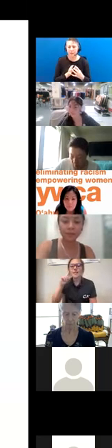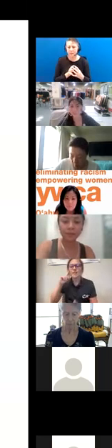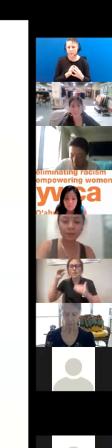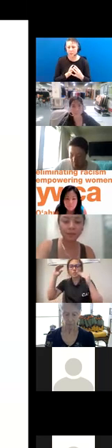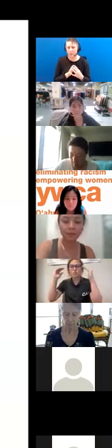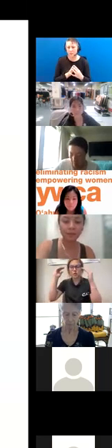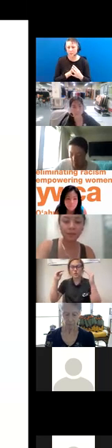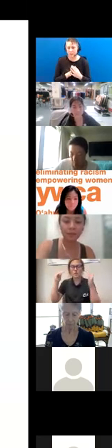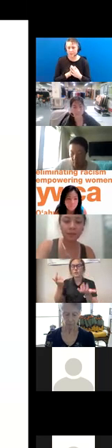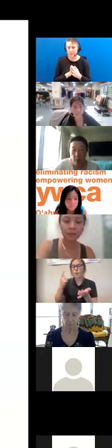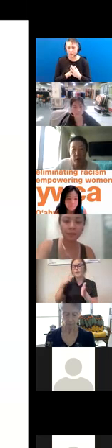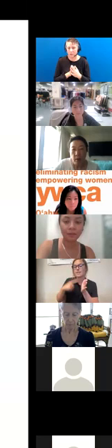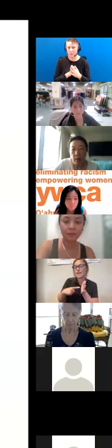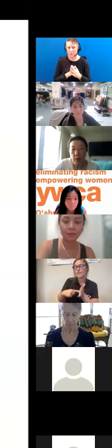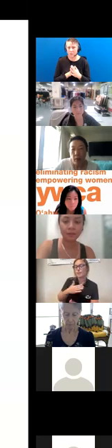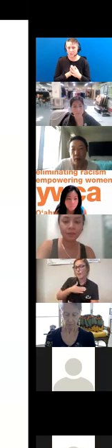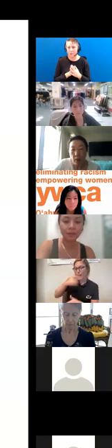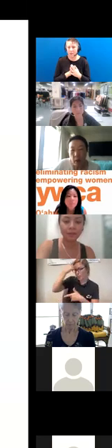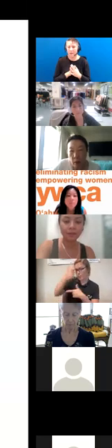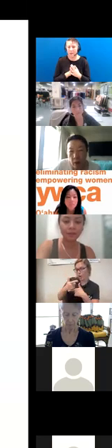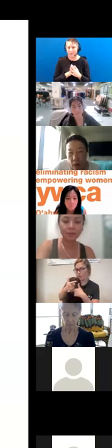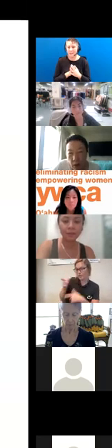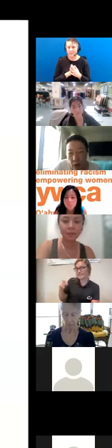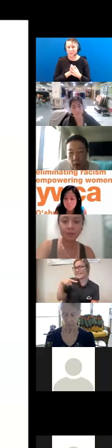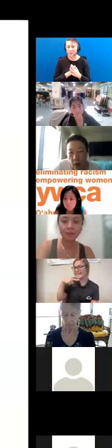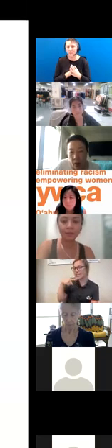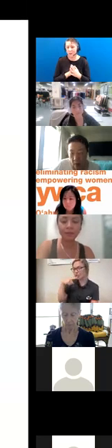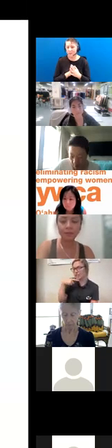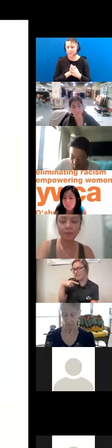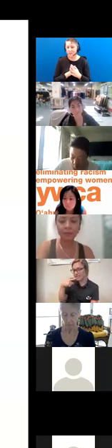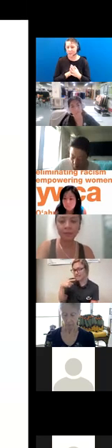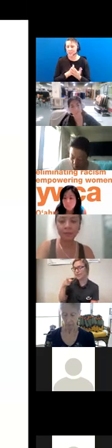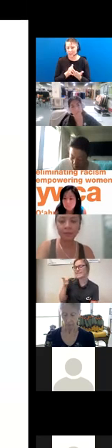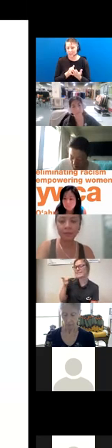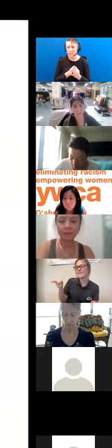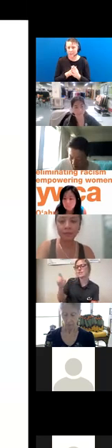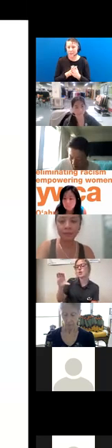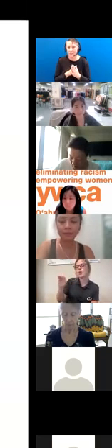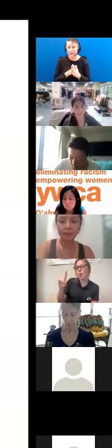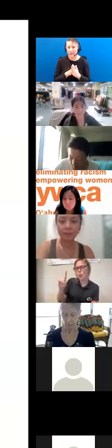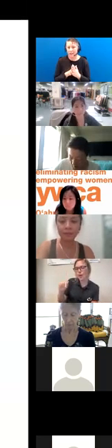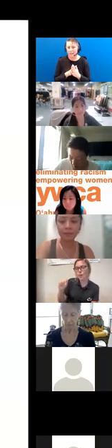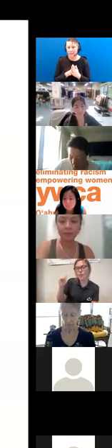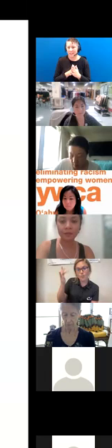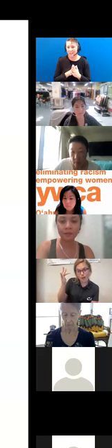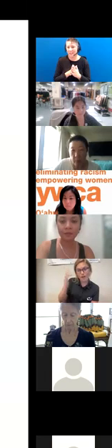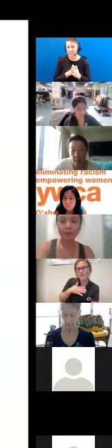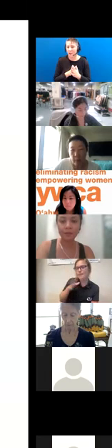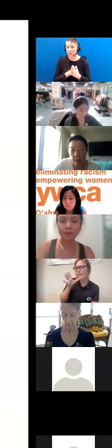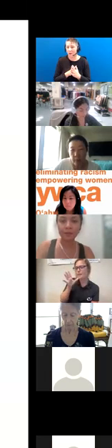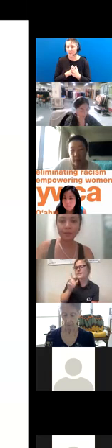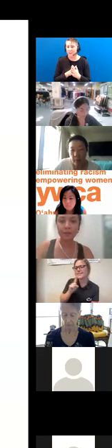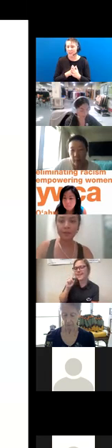CODA means child of deaf adult. For example, my brother, he can hear, and he